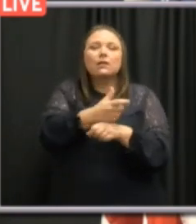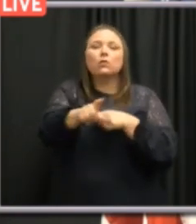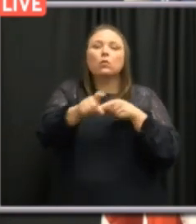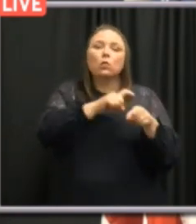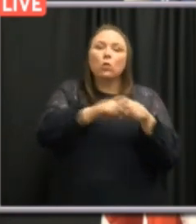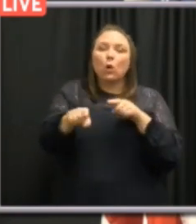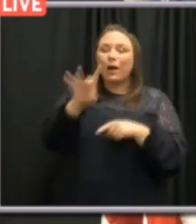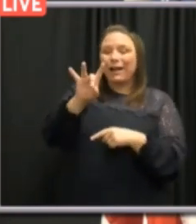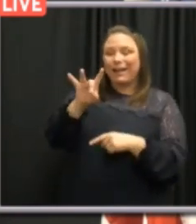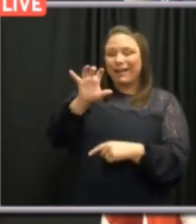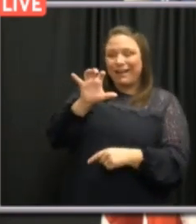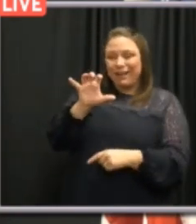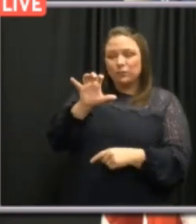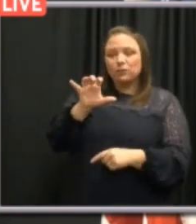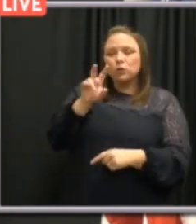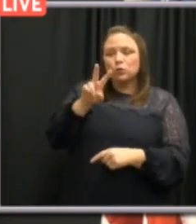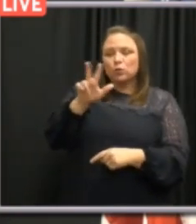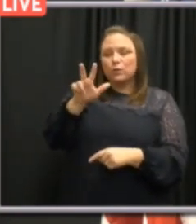call